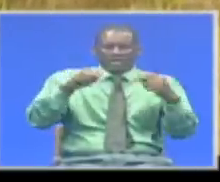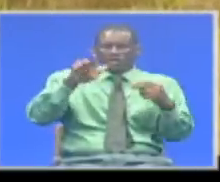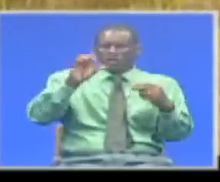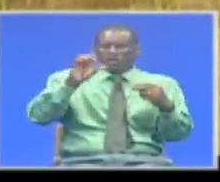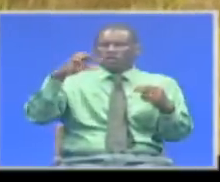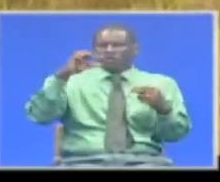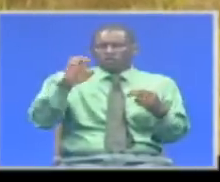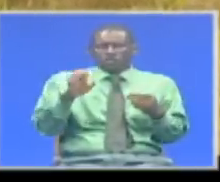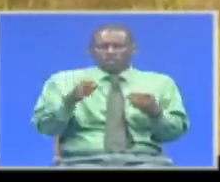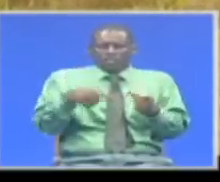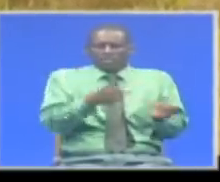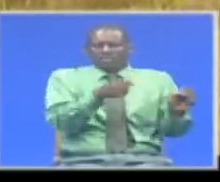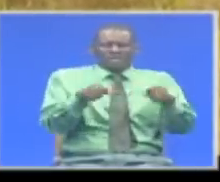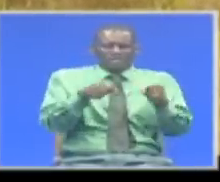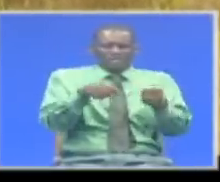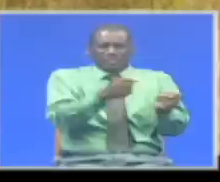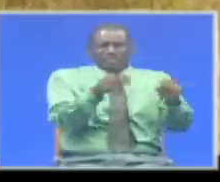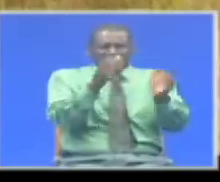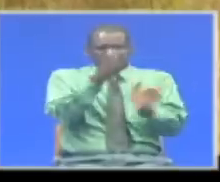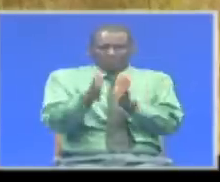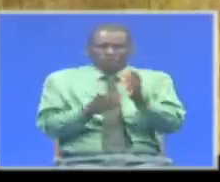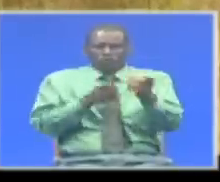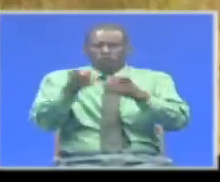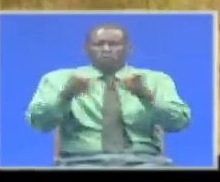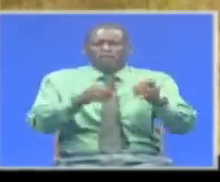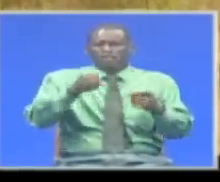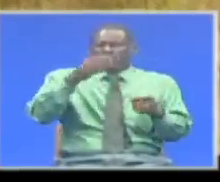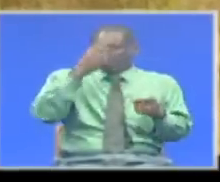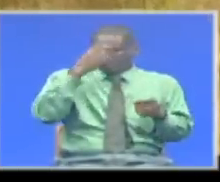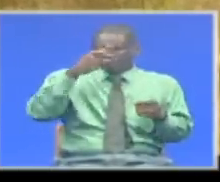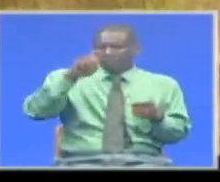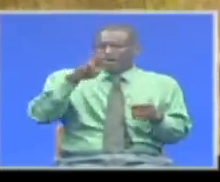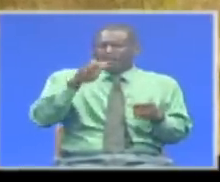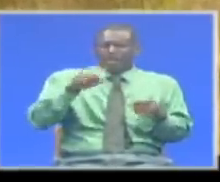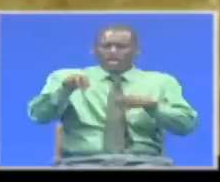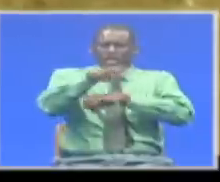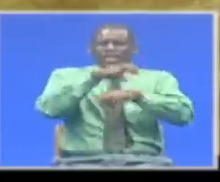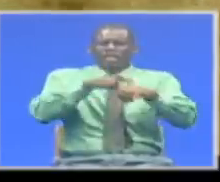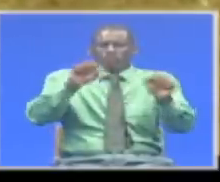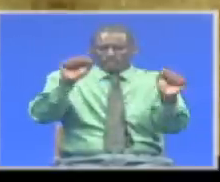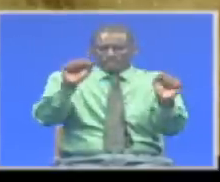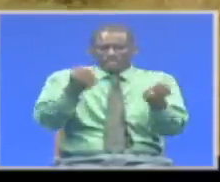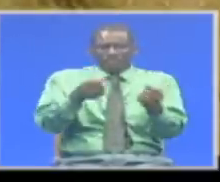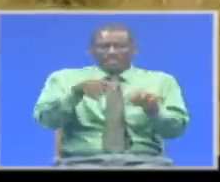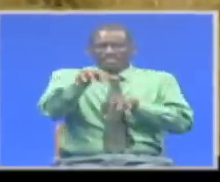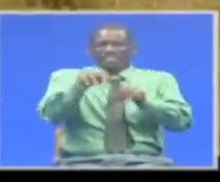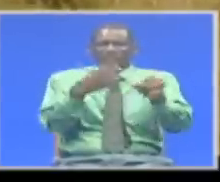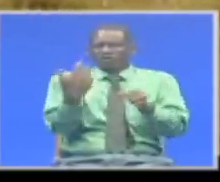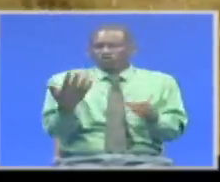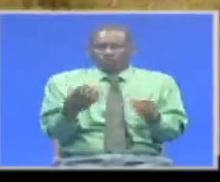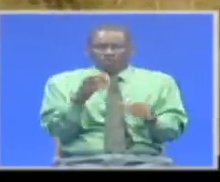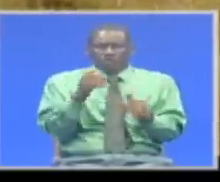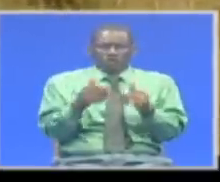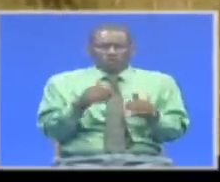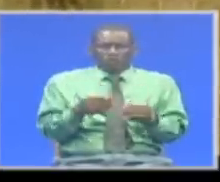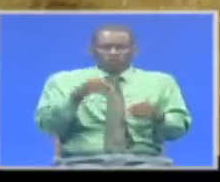The strategic plan for the management of the Masai Mara National Reserve is still very much a draft document that was first